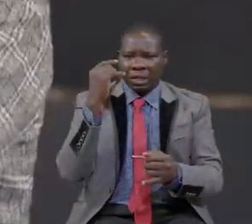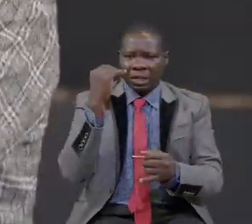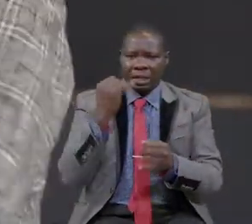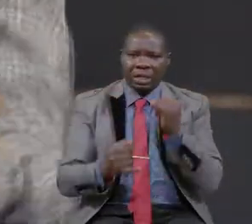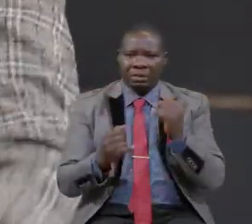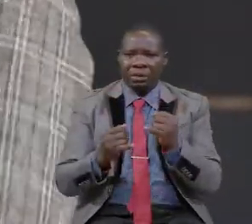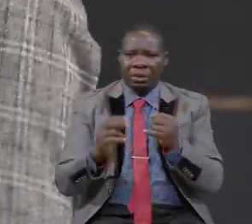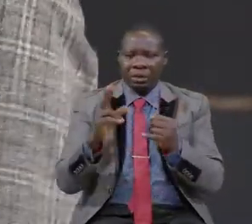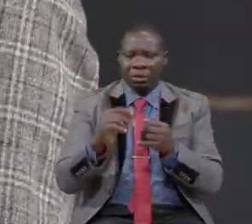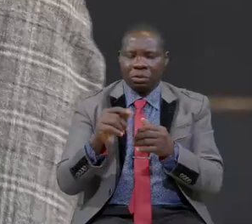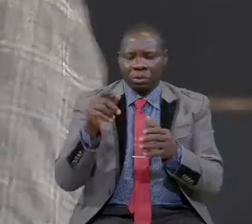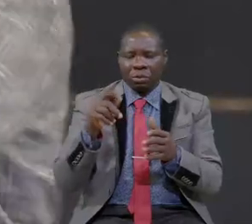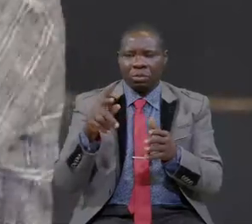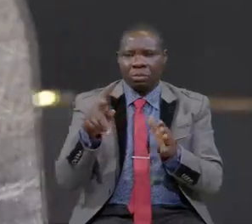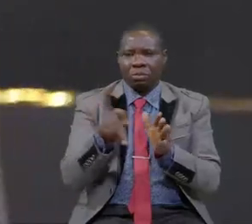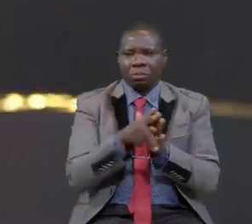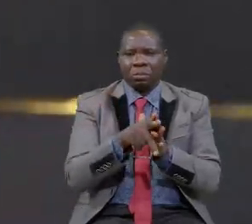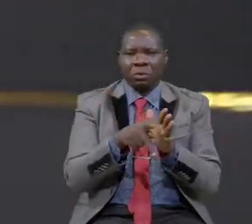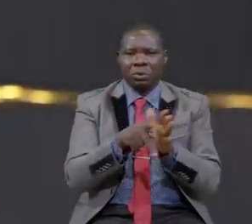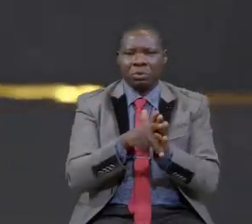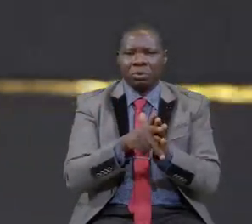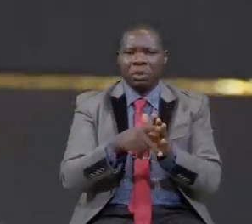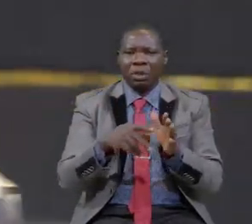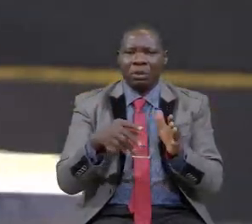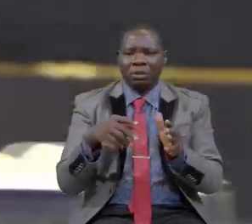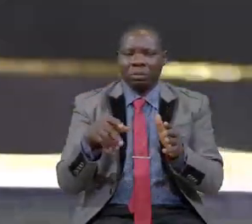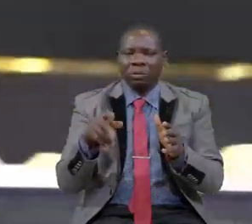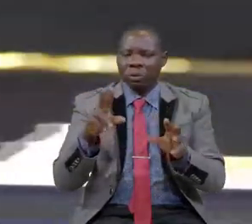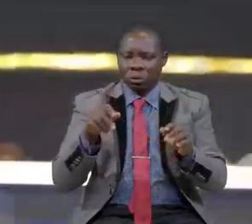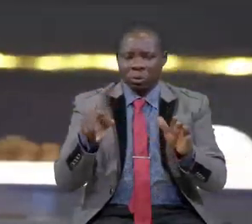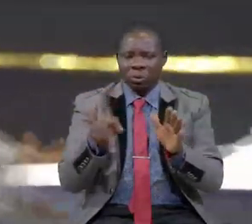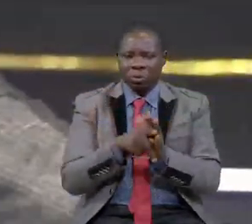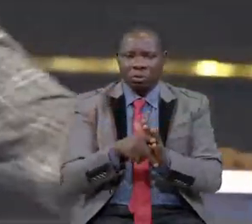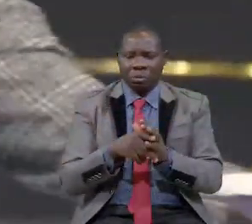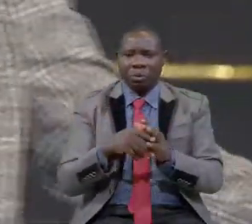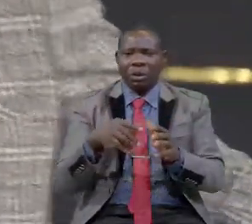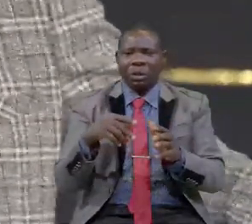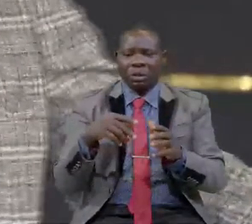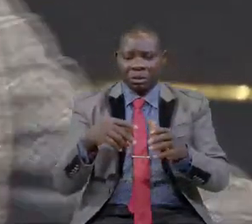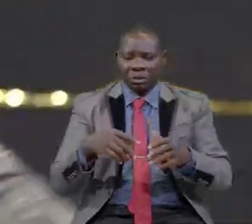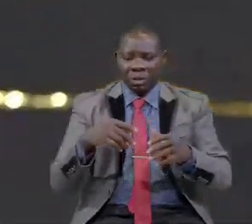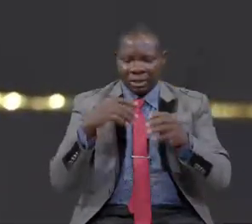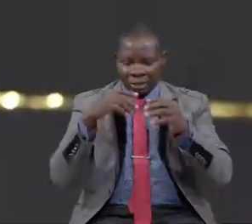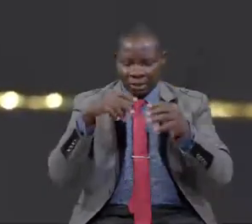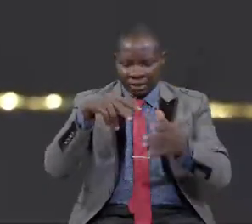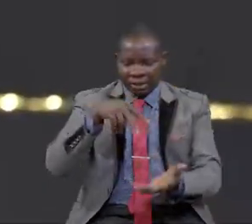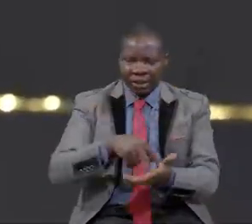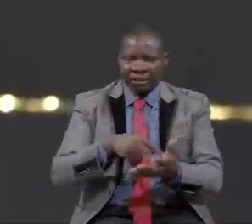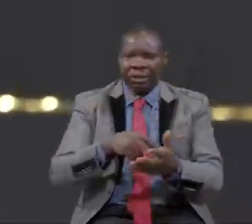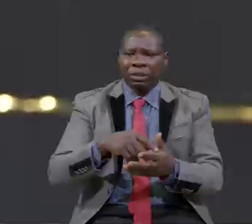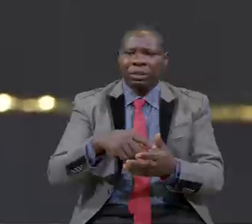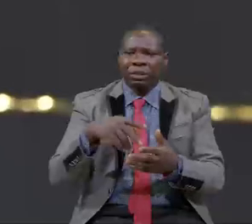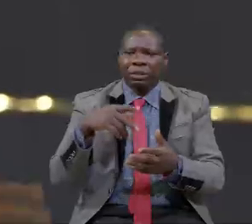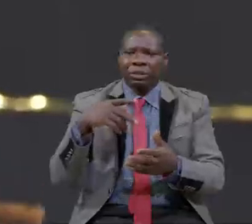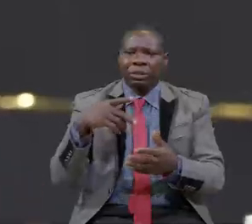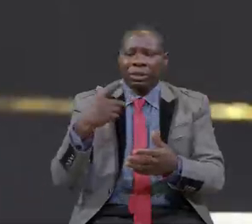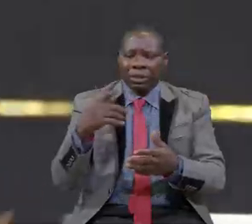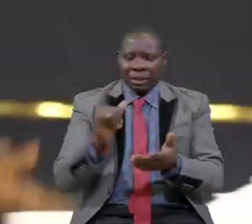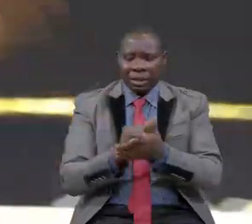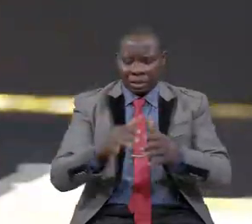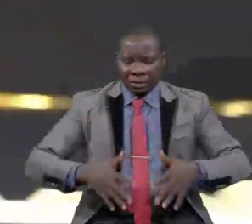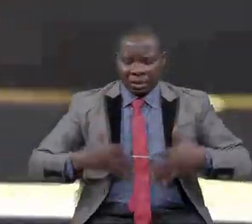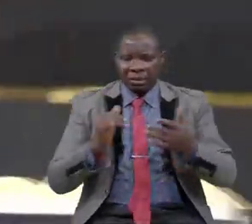all collapsed. That life that is collapsed, conviction is collapsed. You live without